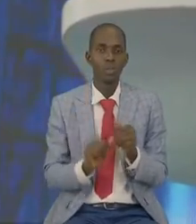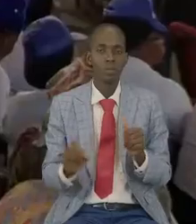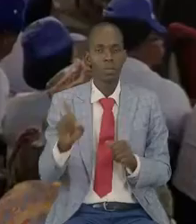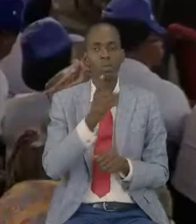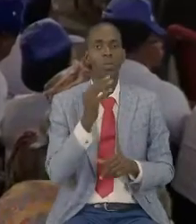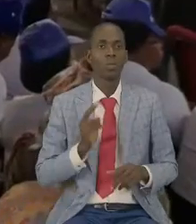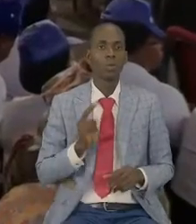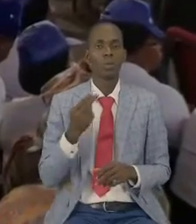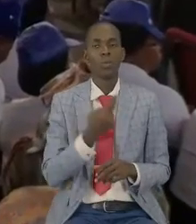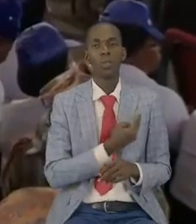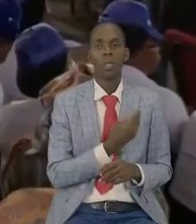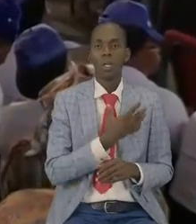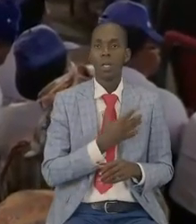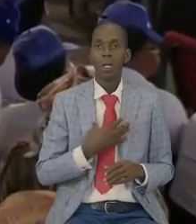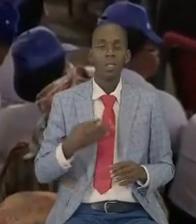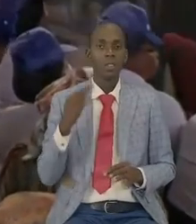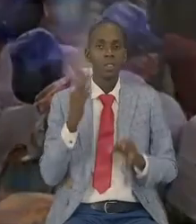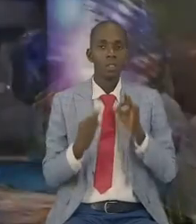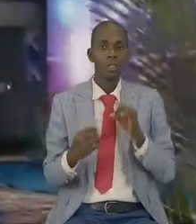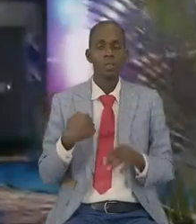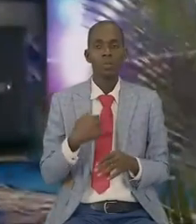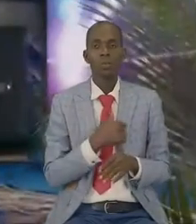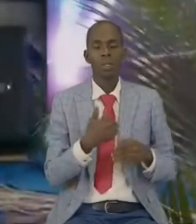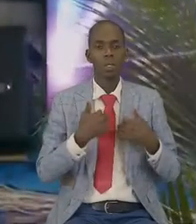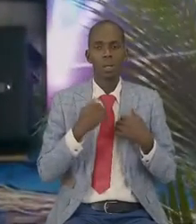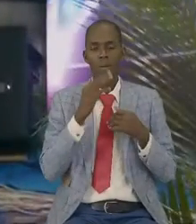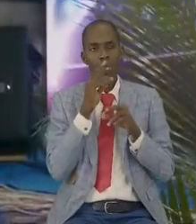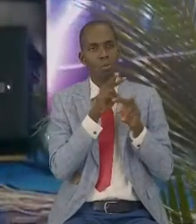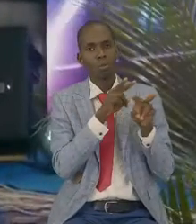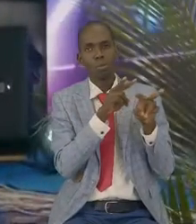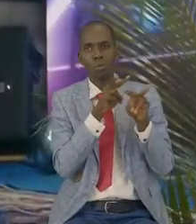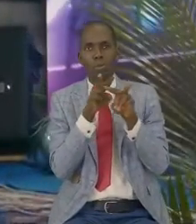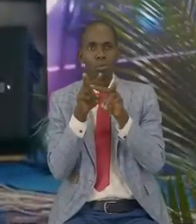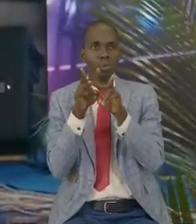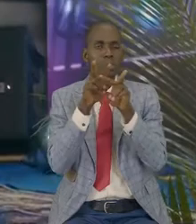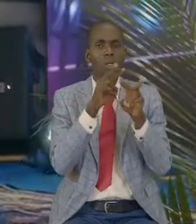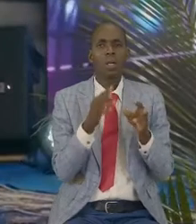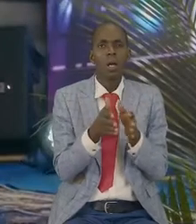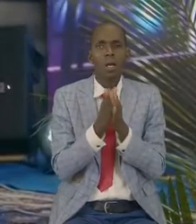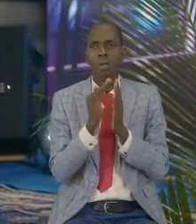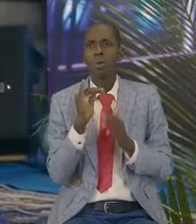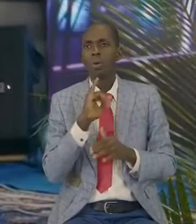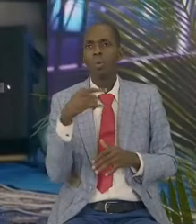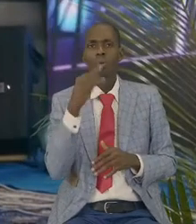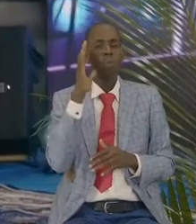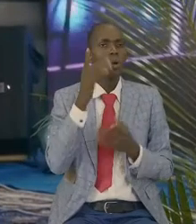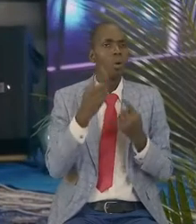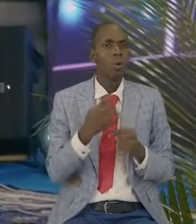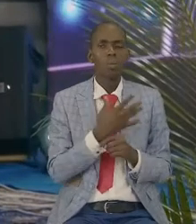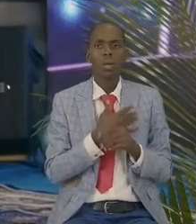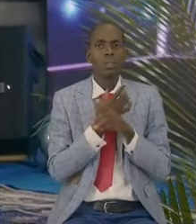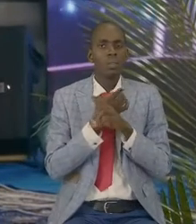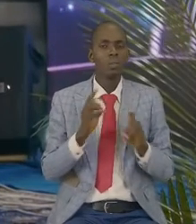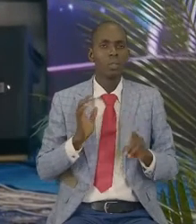us. And if we have been looking around and we're asking, who will come and deliver